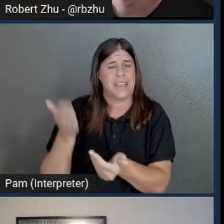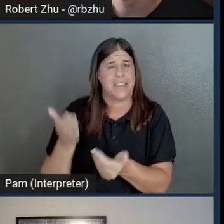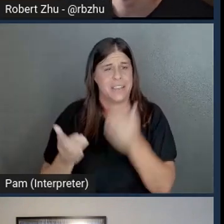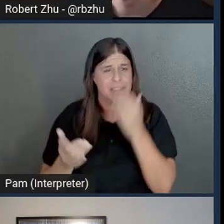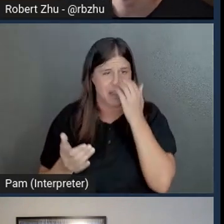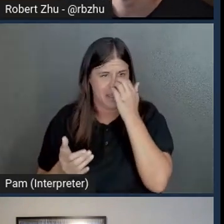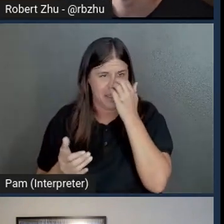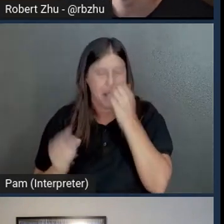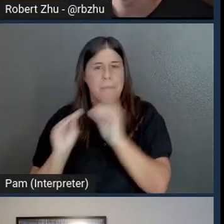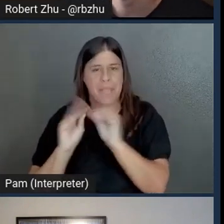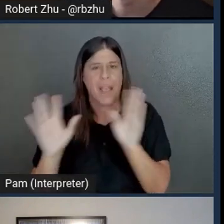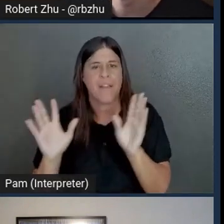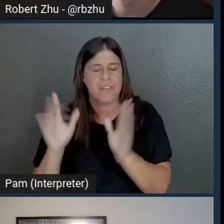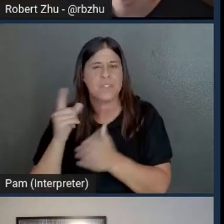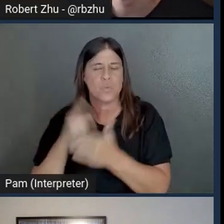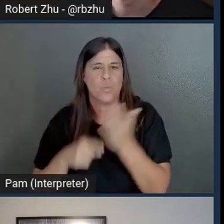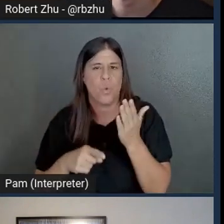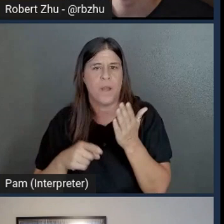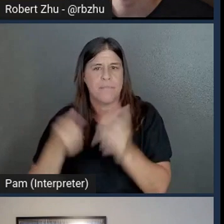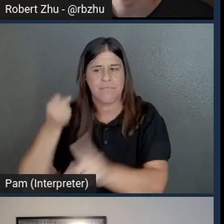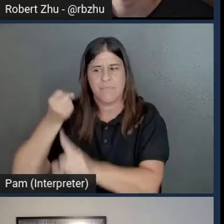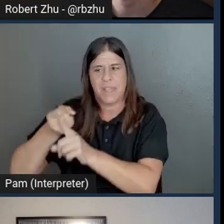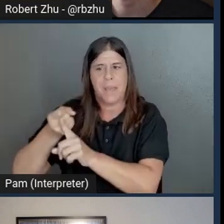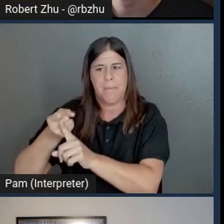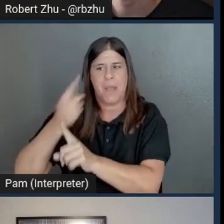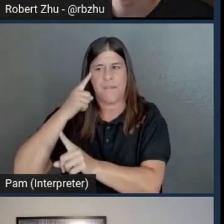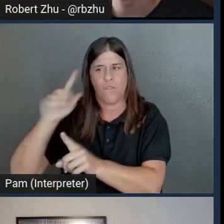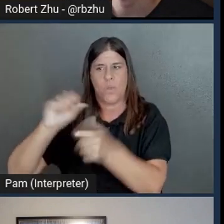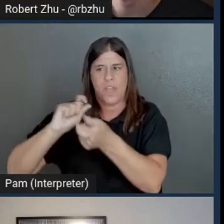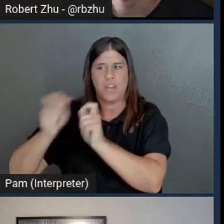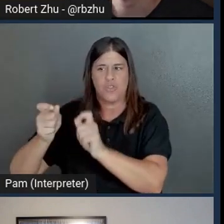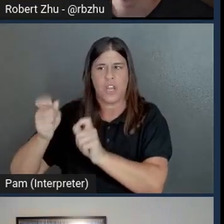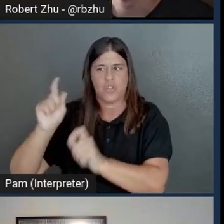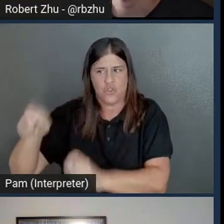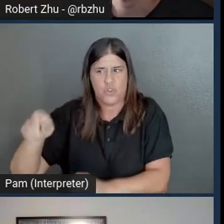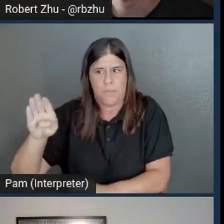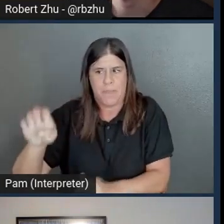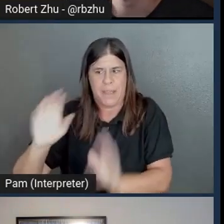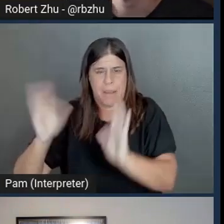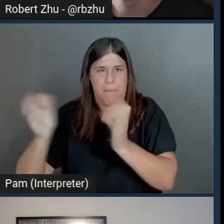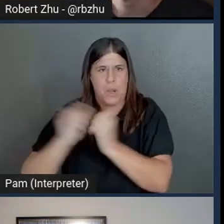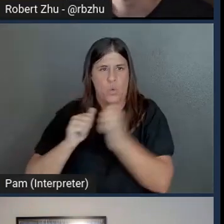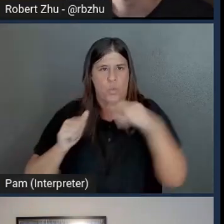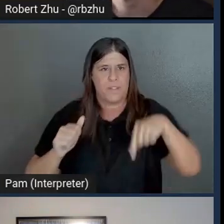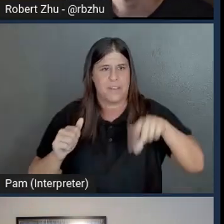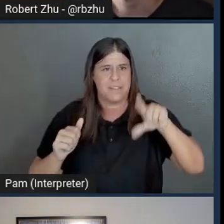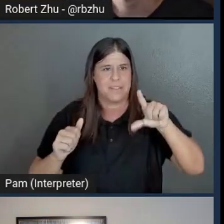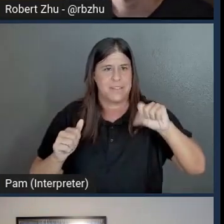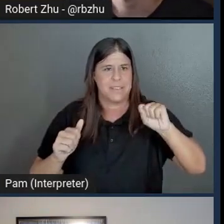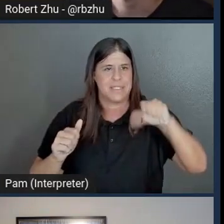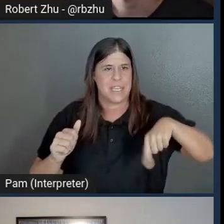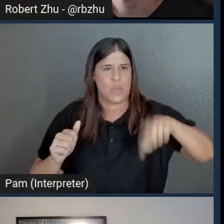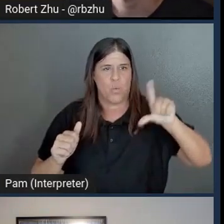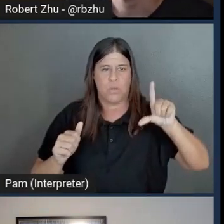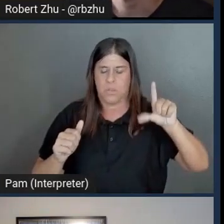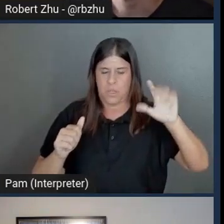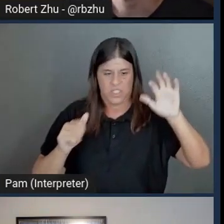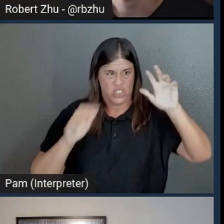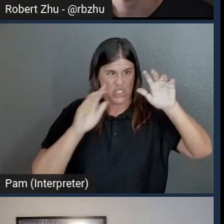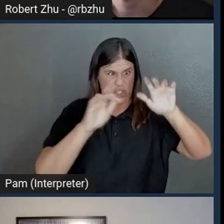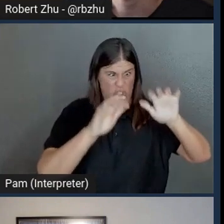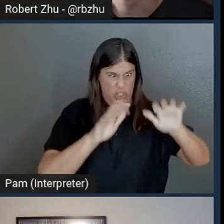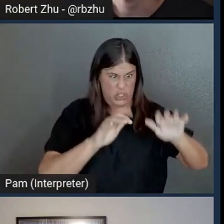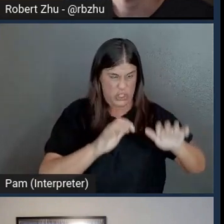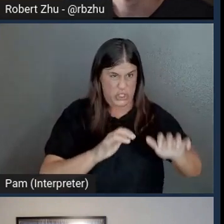would be pretty obvious what the impact of that change should be, versus the fact that we've kind of like forced this SQL,